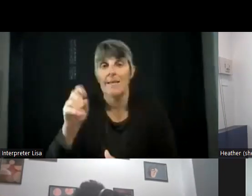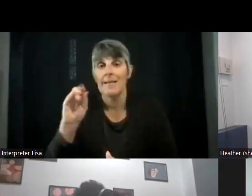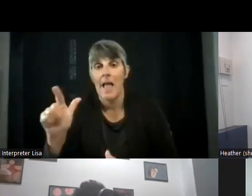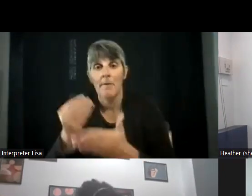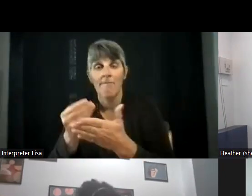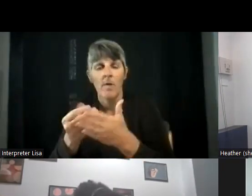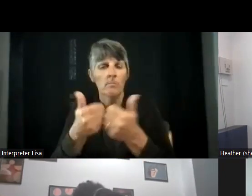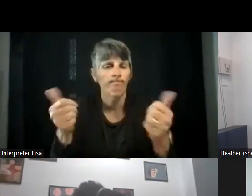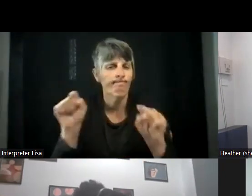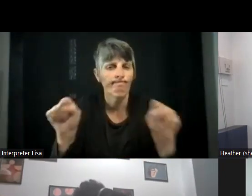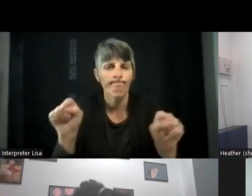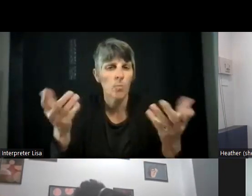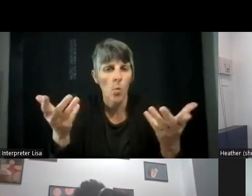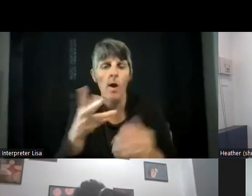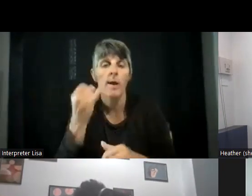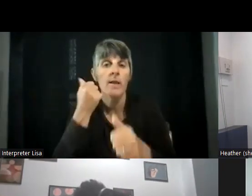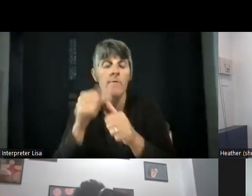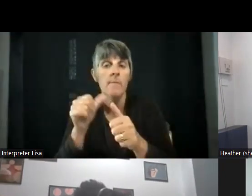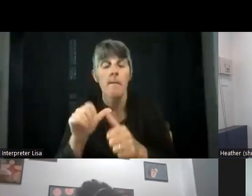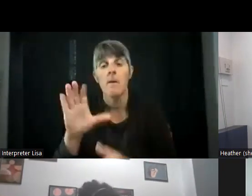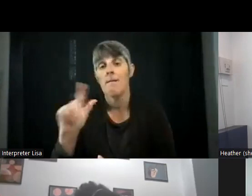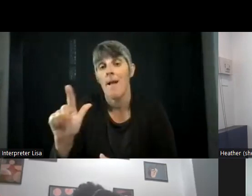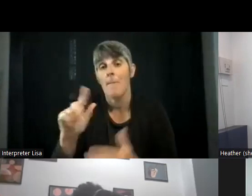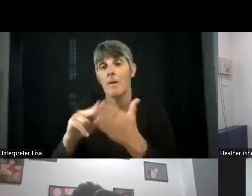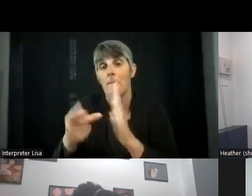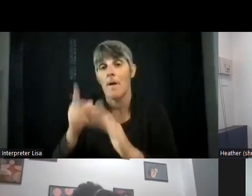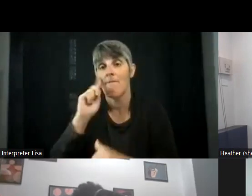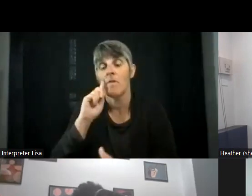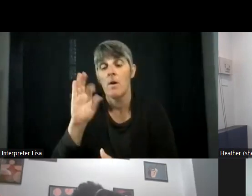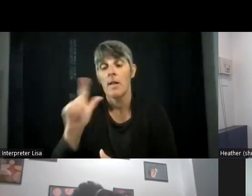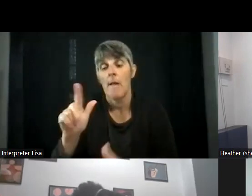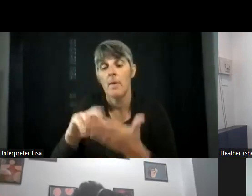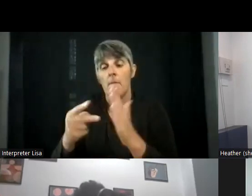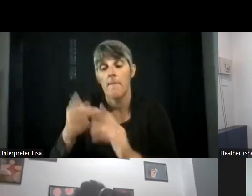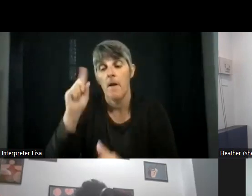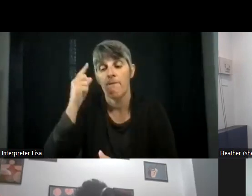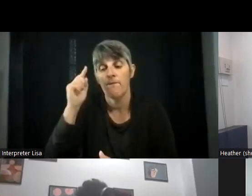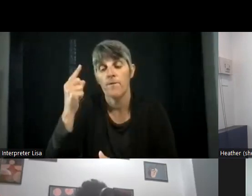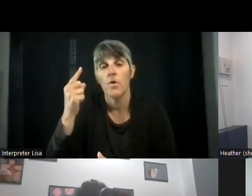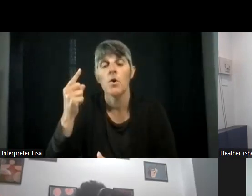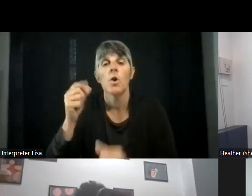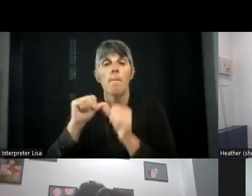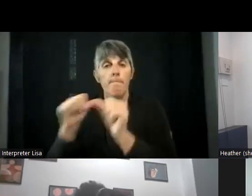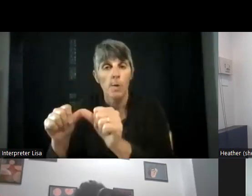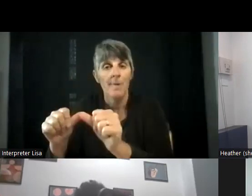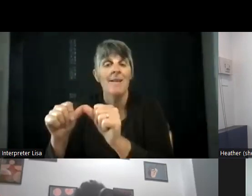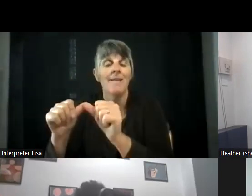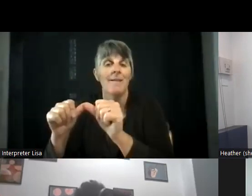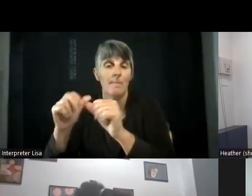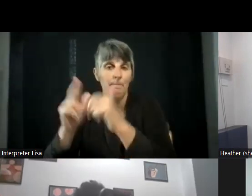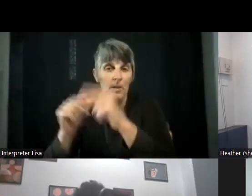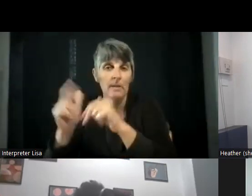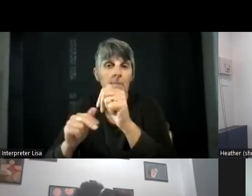be. And as you'll recall, capital funds are meant for permanent physical installations of public